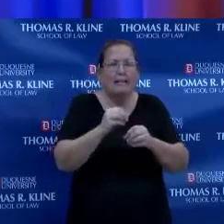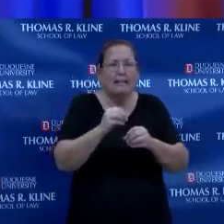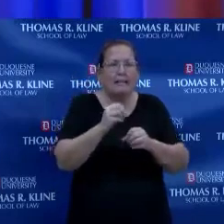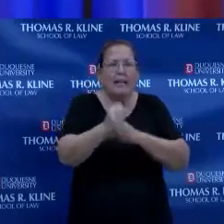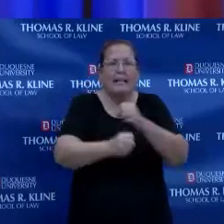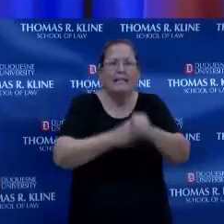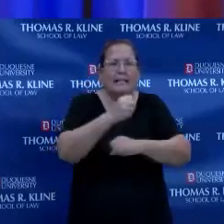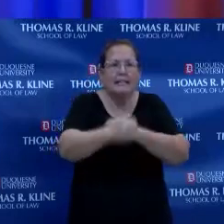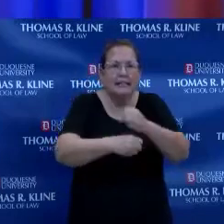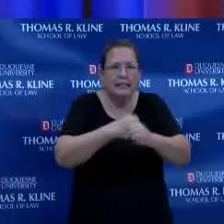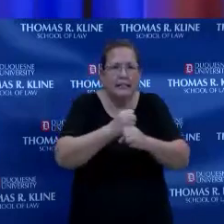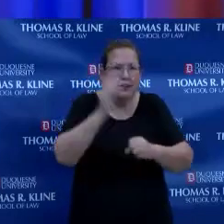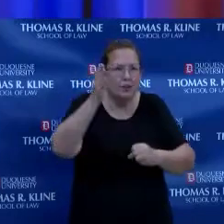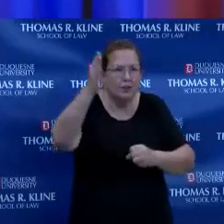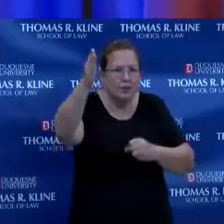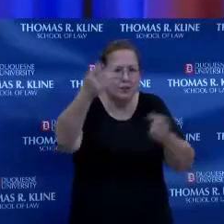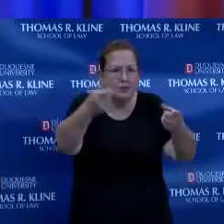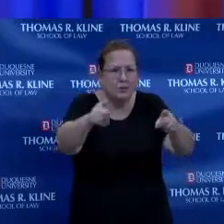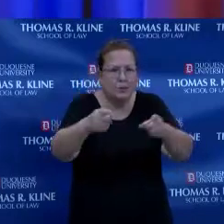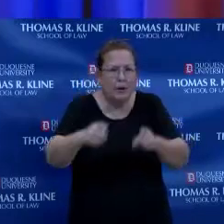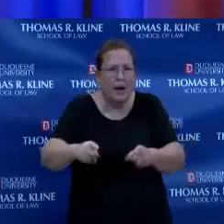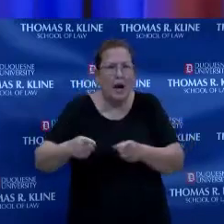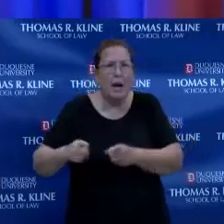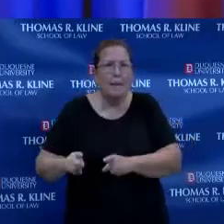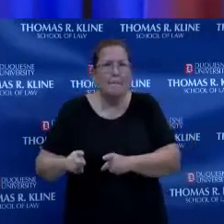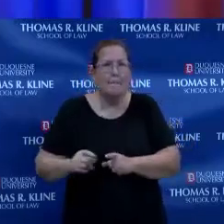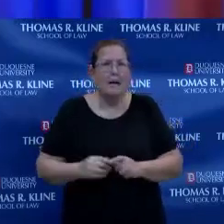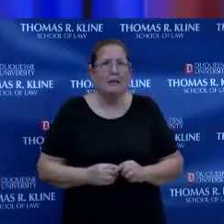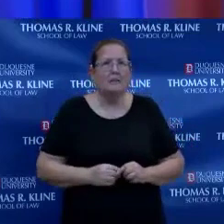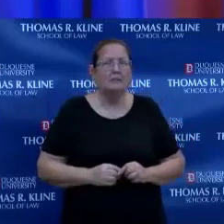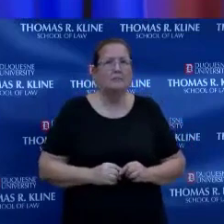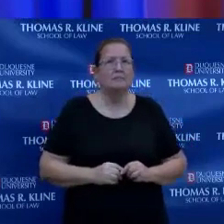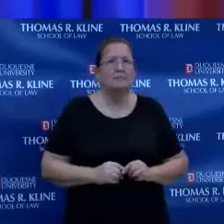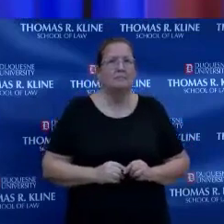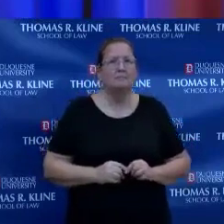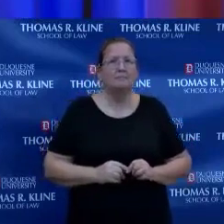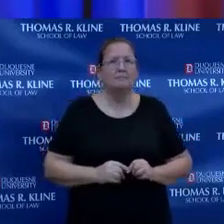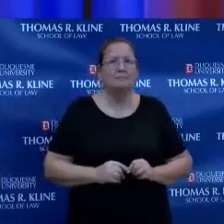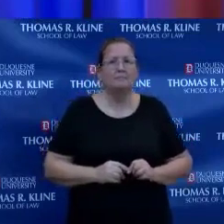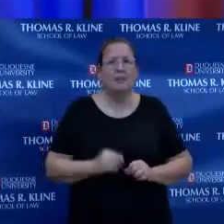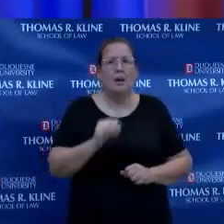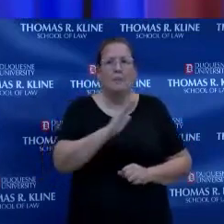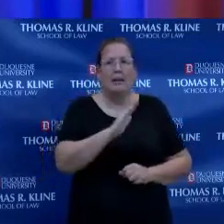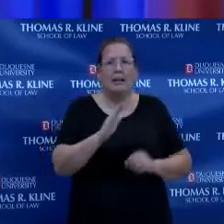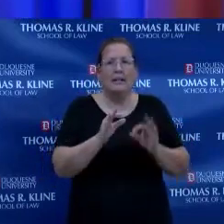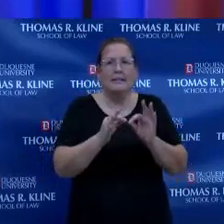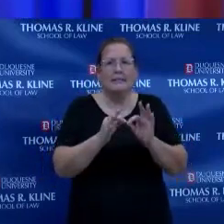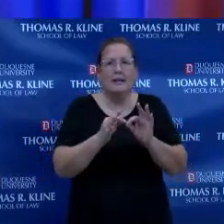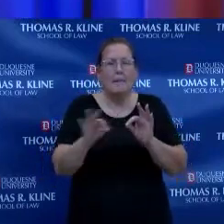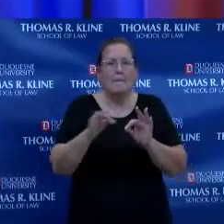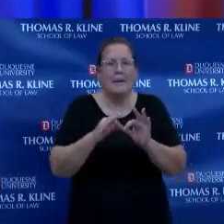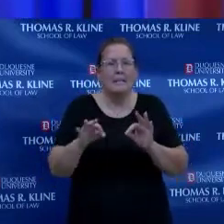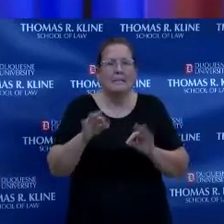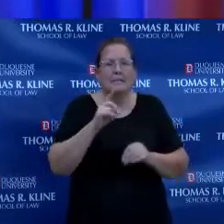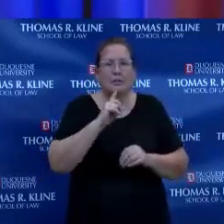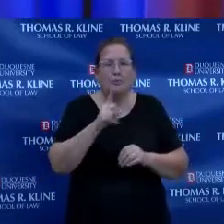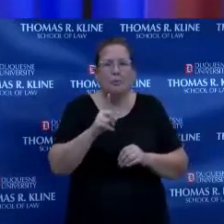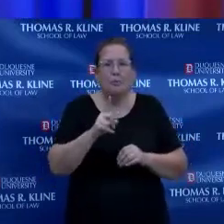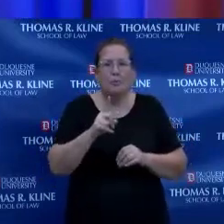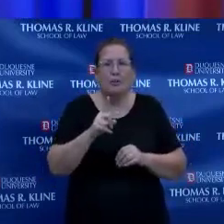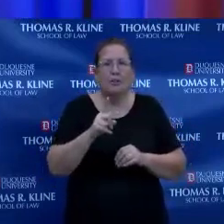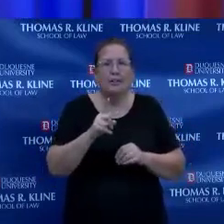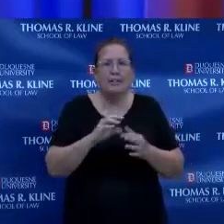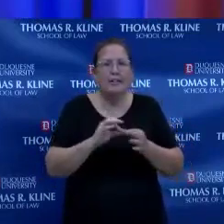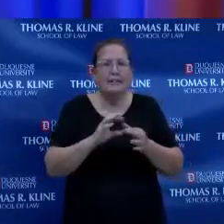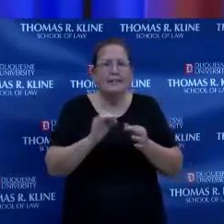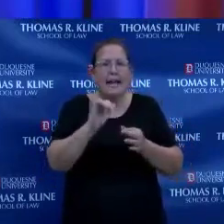about large gifts, as Tom's message really signaled. The students who choose